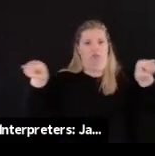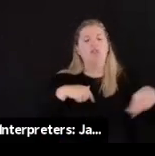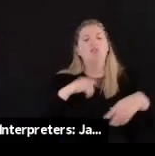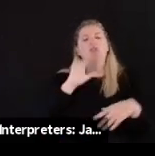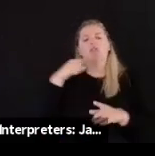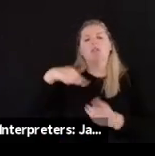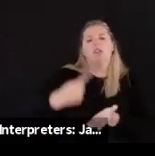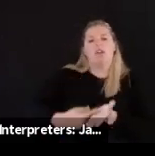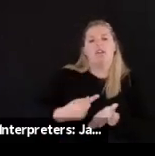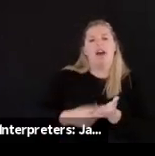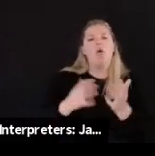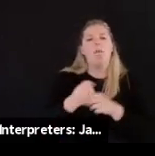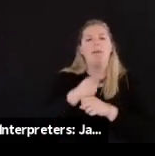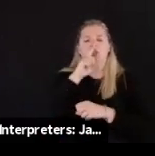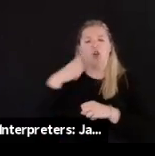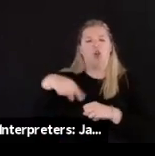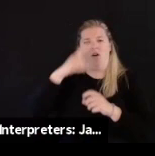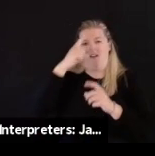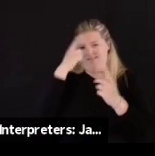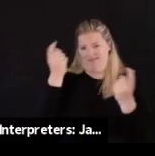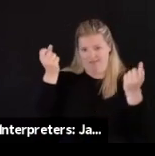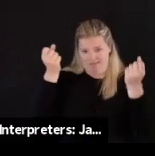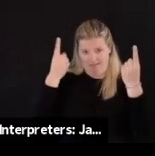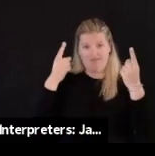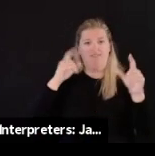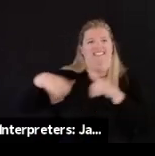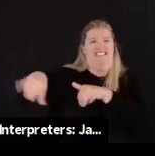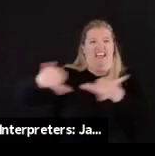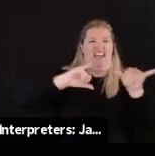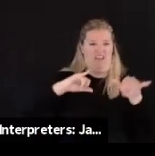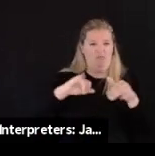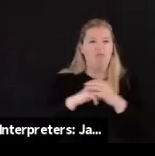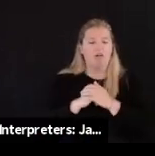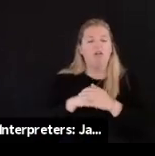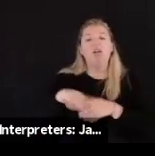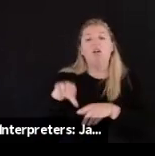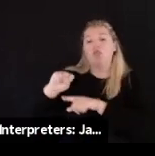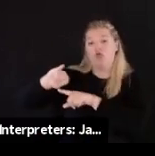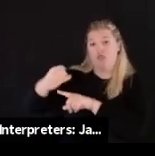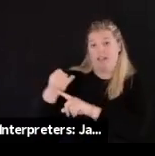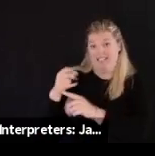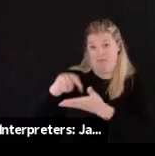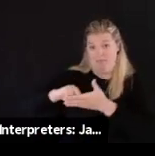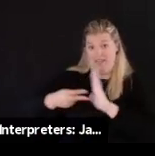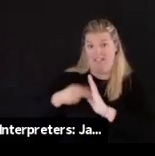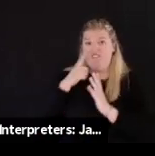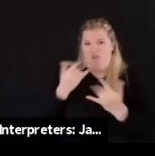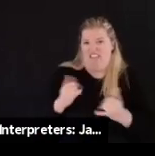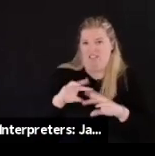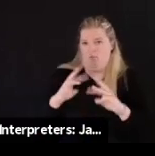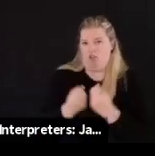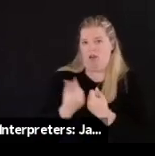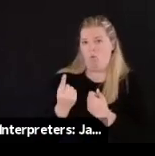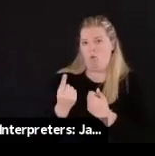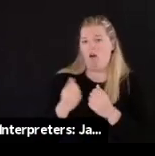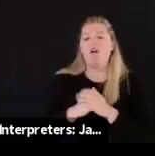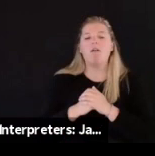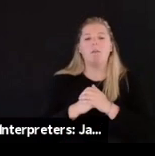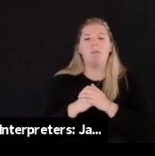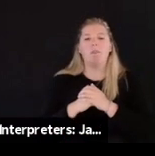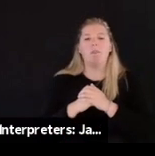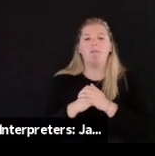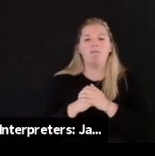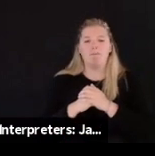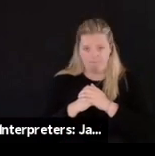in common language that we can use. So social justice is going to be defined, and let me close this out.